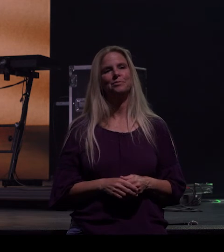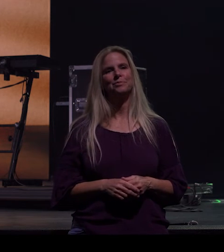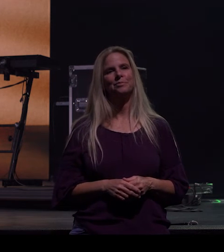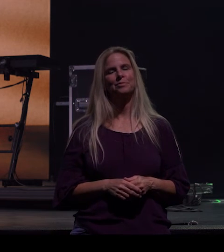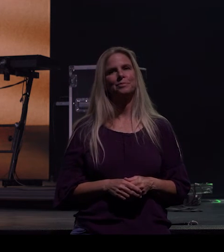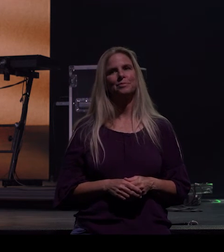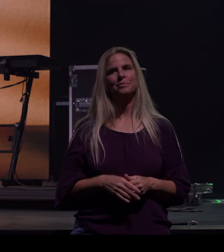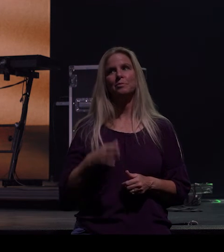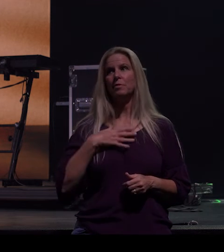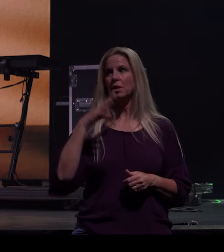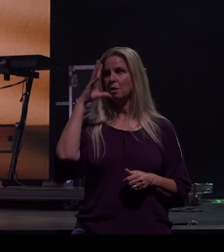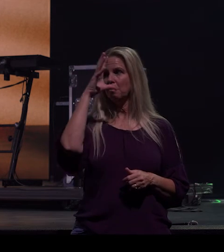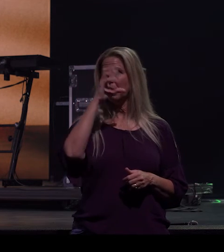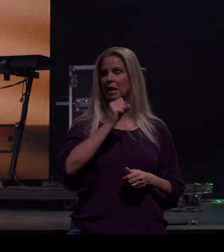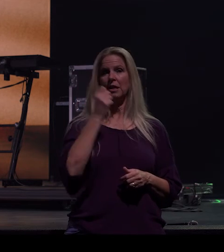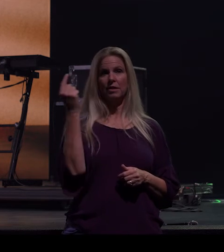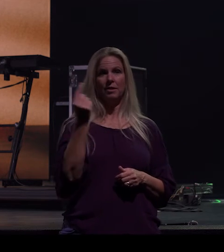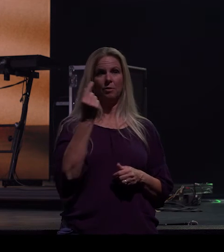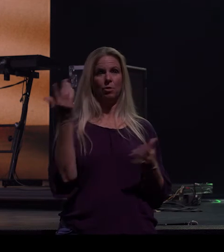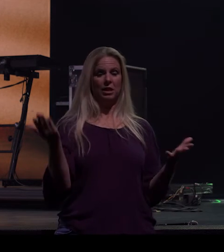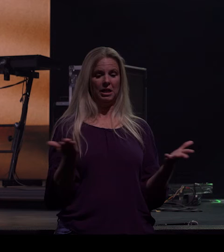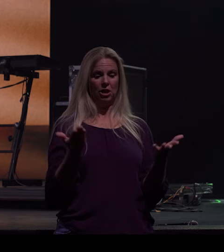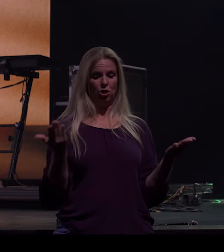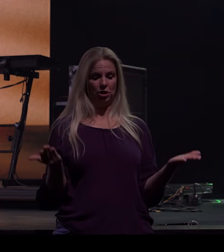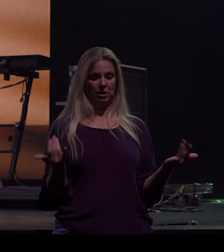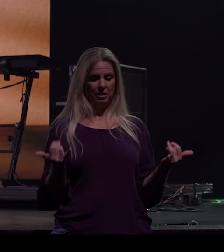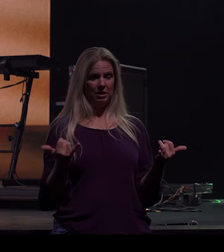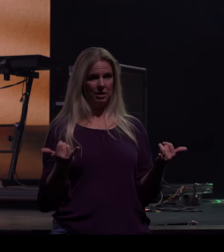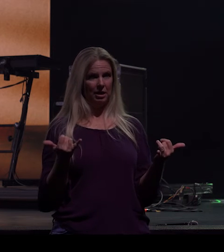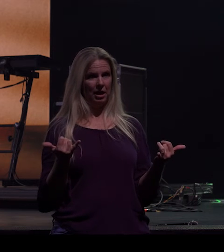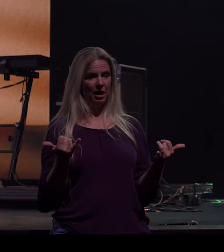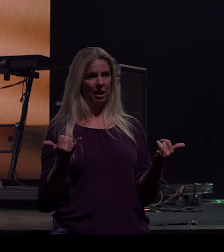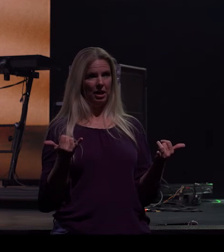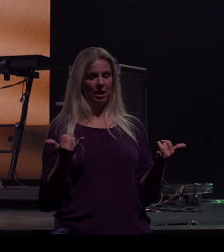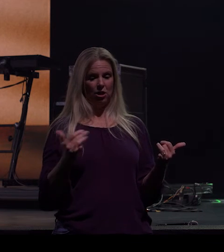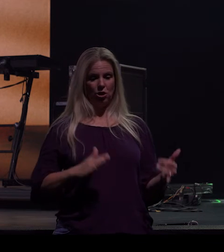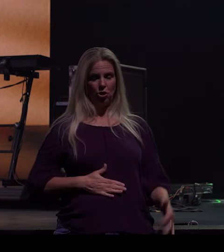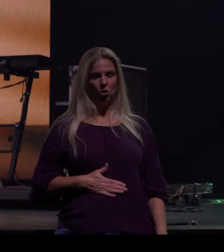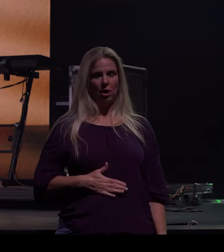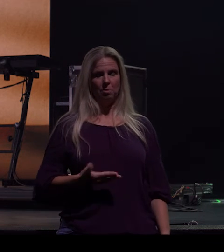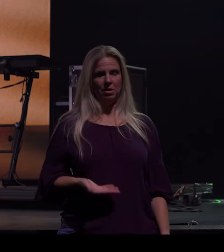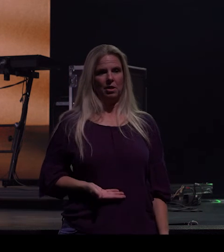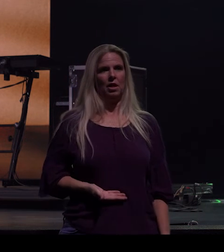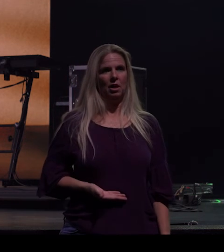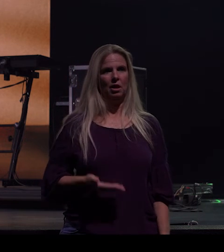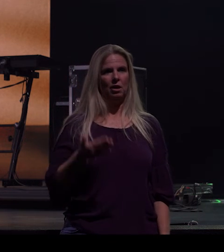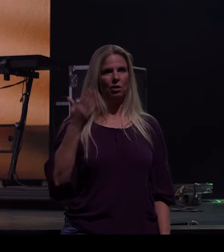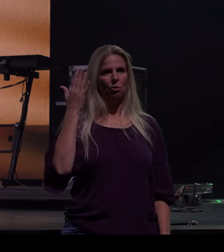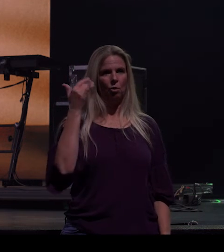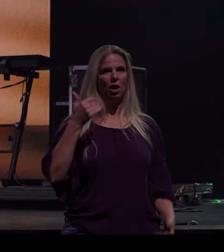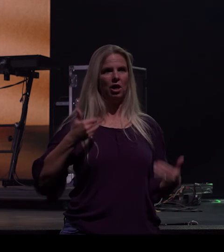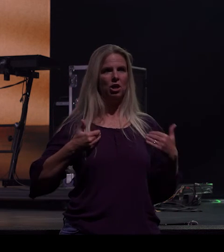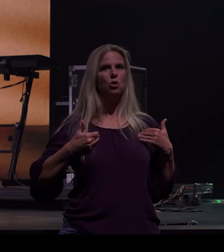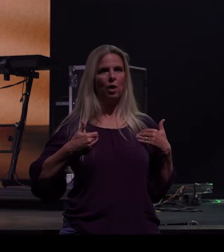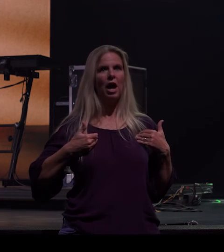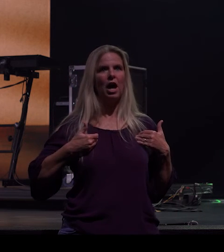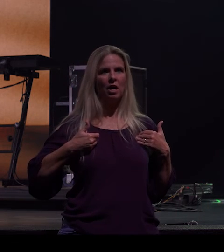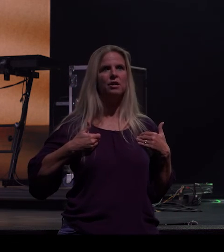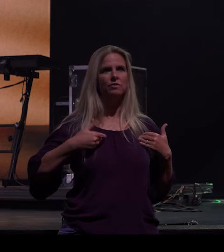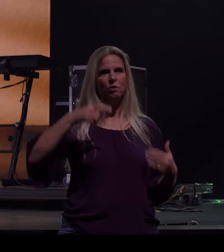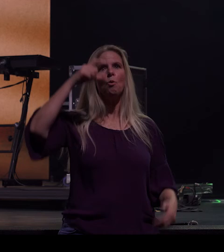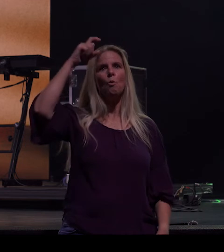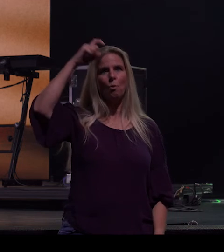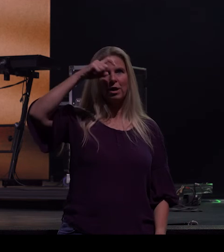And my guess is there's someone here today and you're a little upset because you actually have a lot of wisdom. You have a